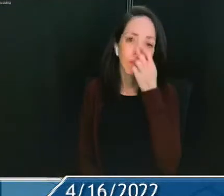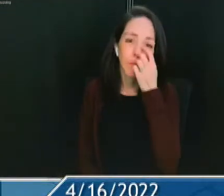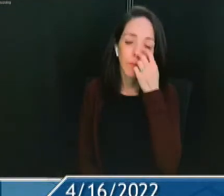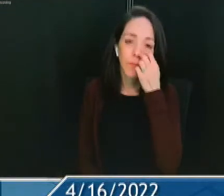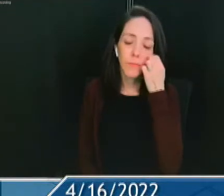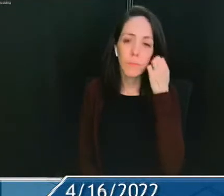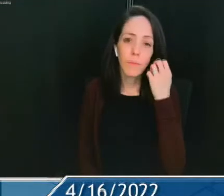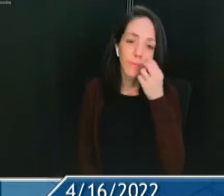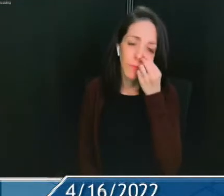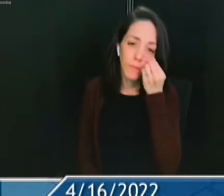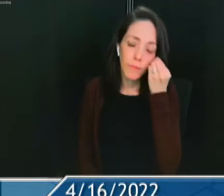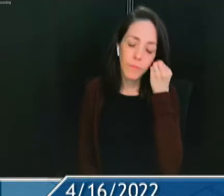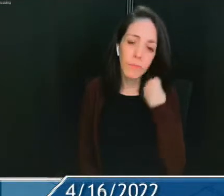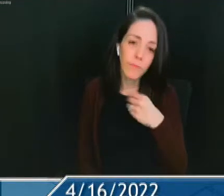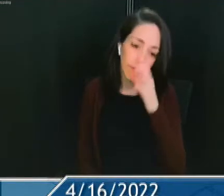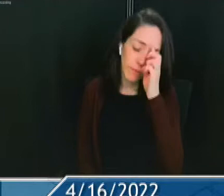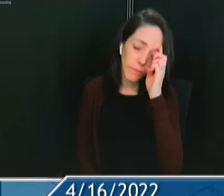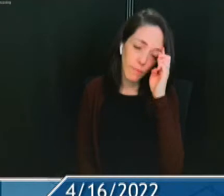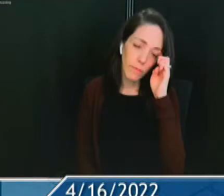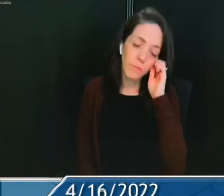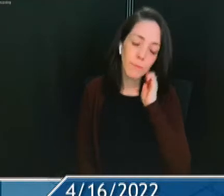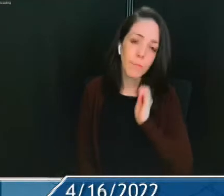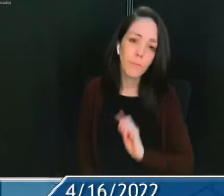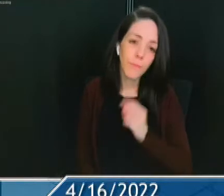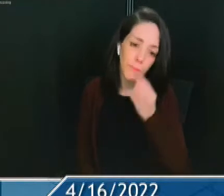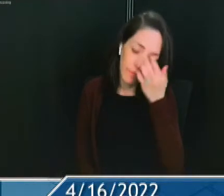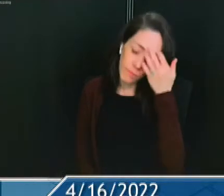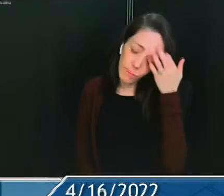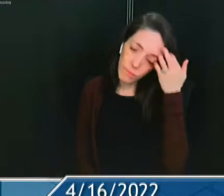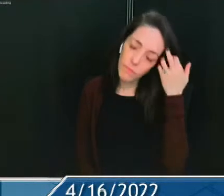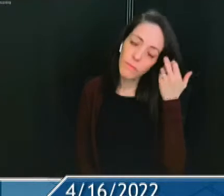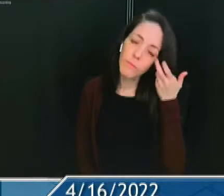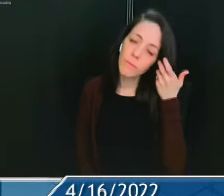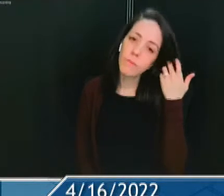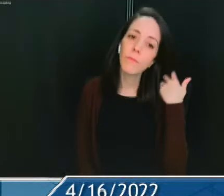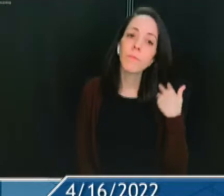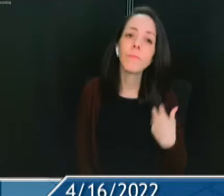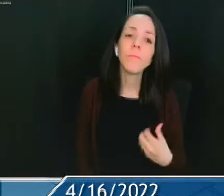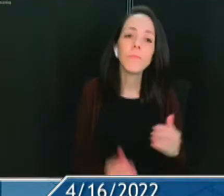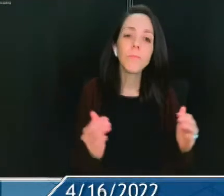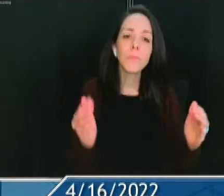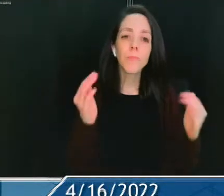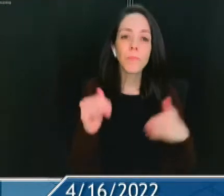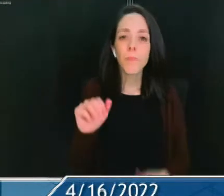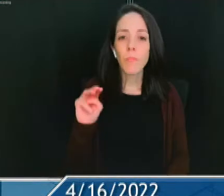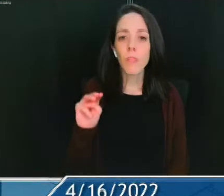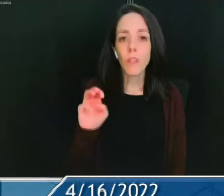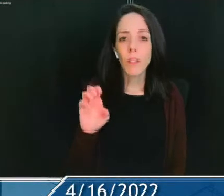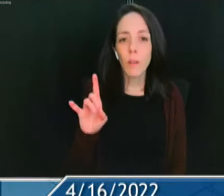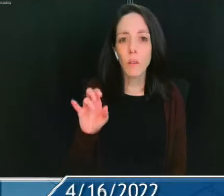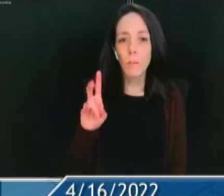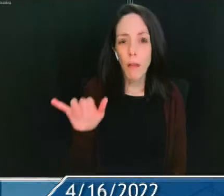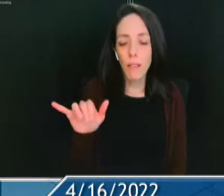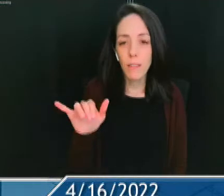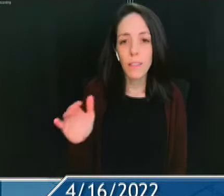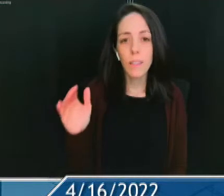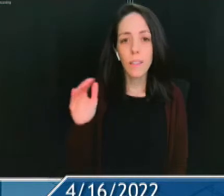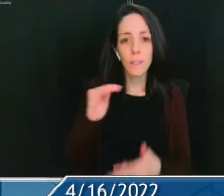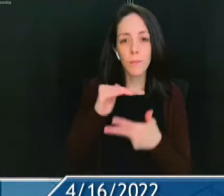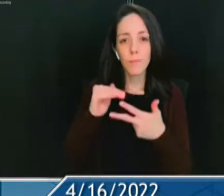Thank you. The next three testimonies you will have today are from Melody Valdini, Elizabeth Klein, and Laurie